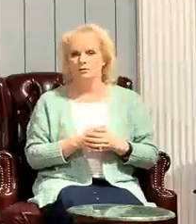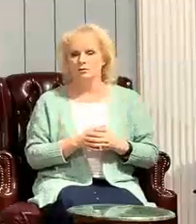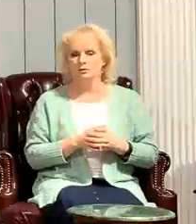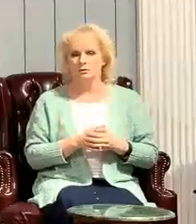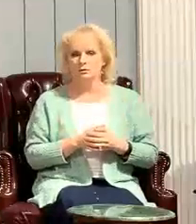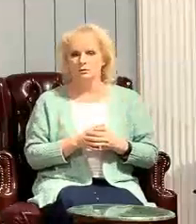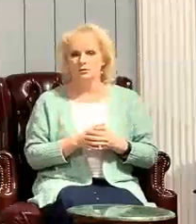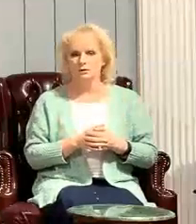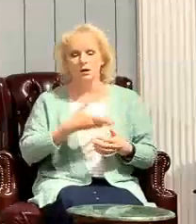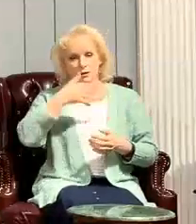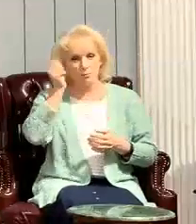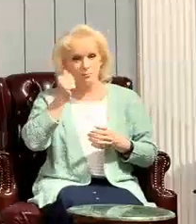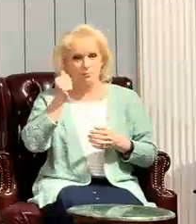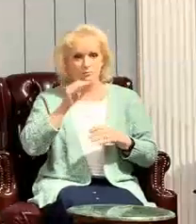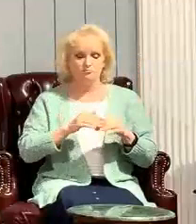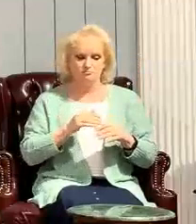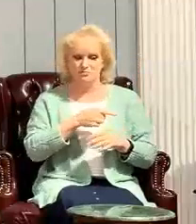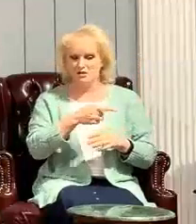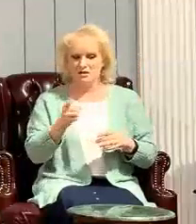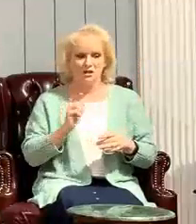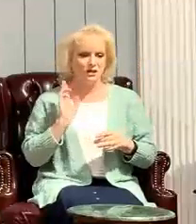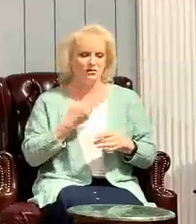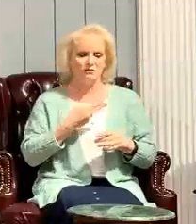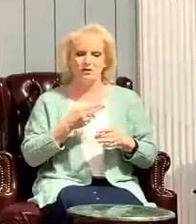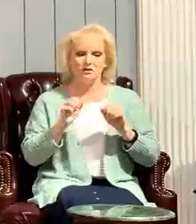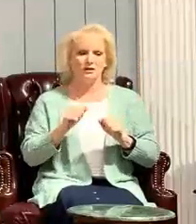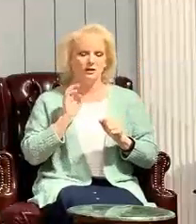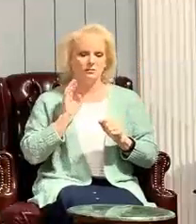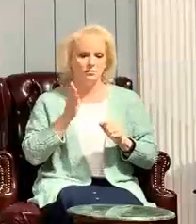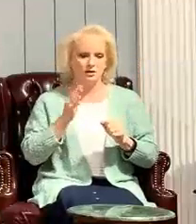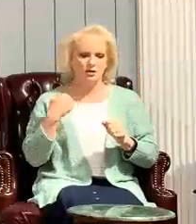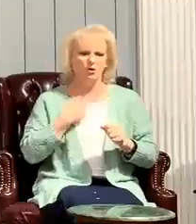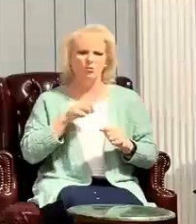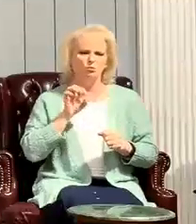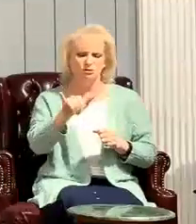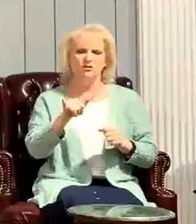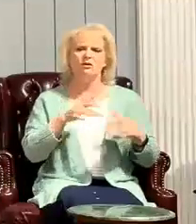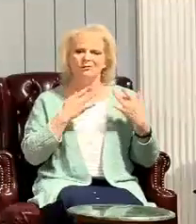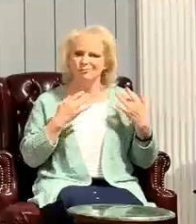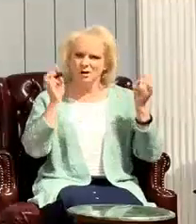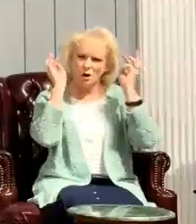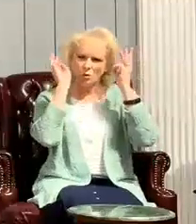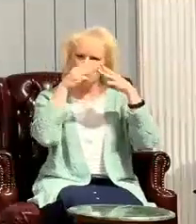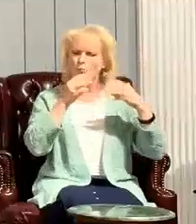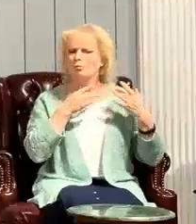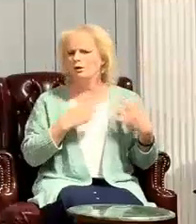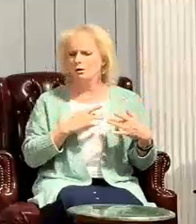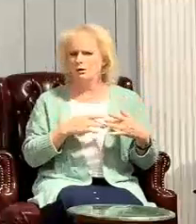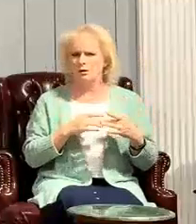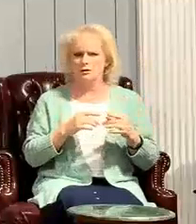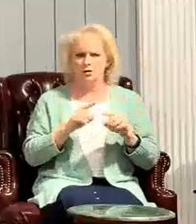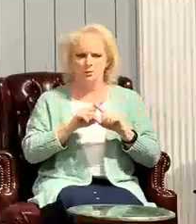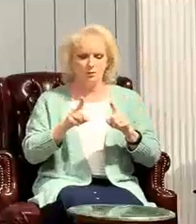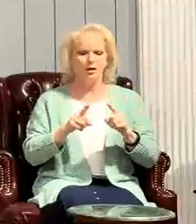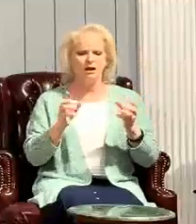the best that any of us can be, we still have a wicked heart. But beside this truth, I think there's some specific things